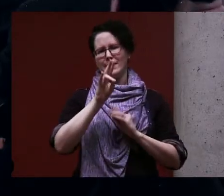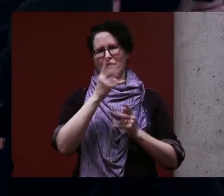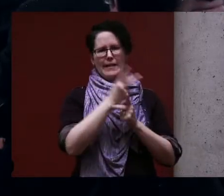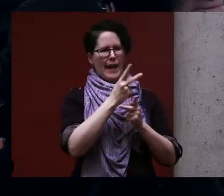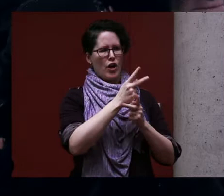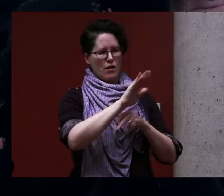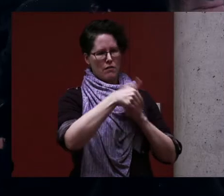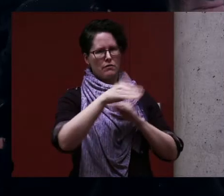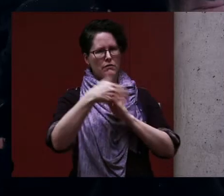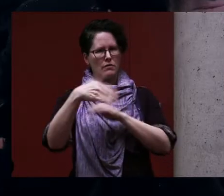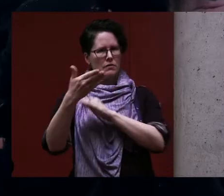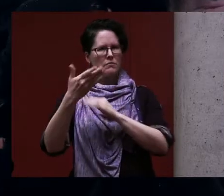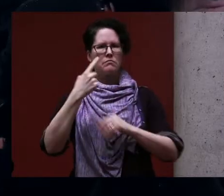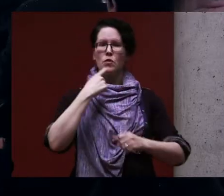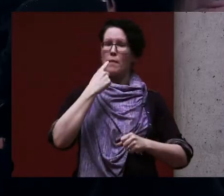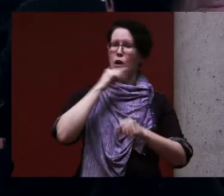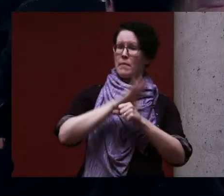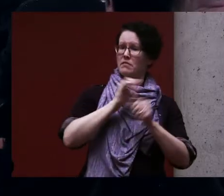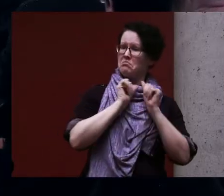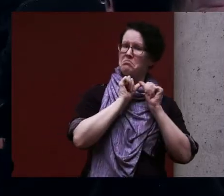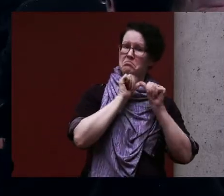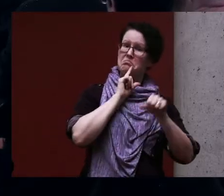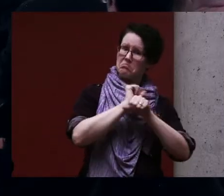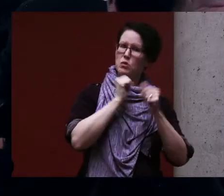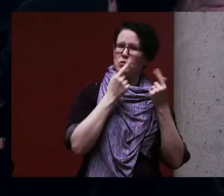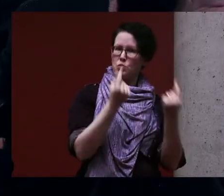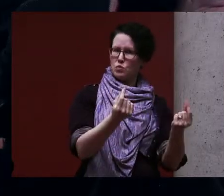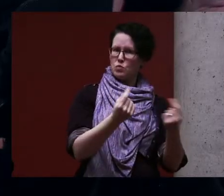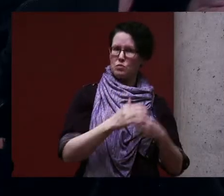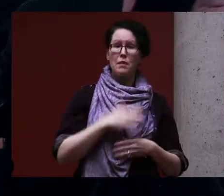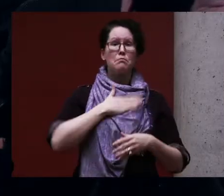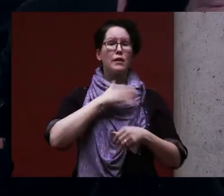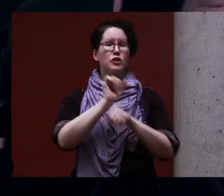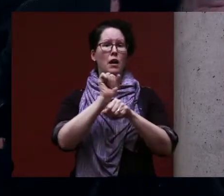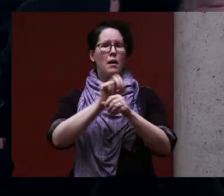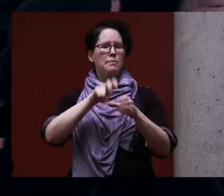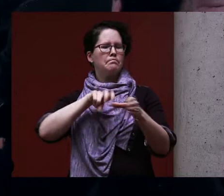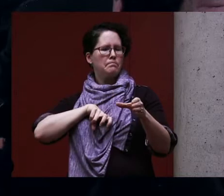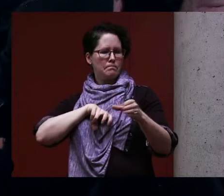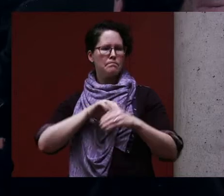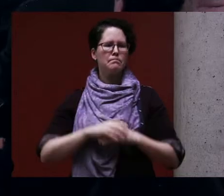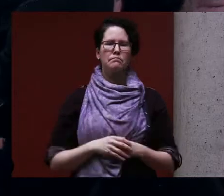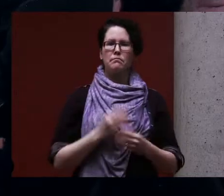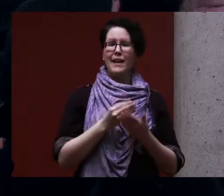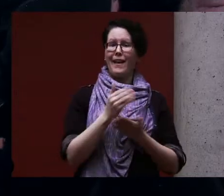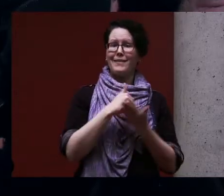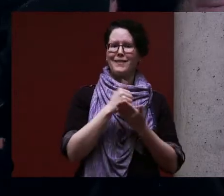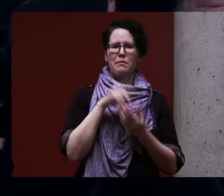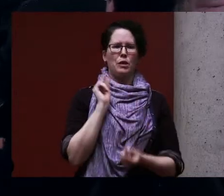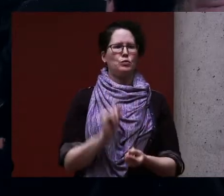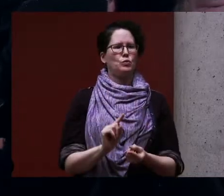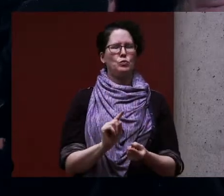promise. I left my job, I gave up an income, I adapted our home, and I